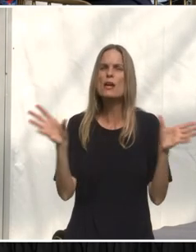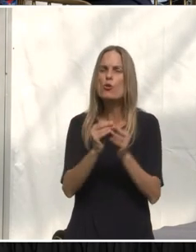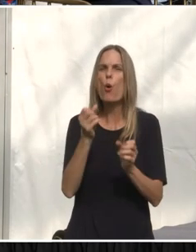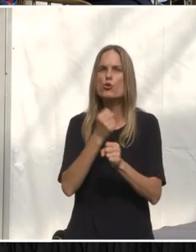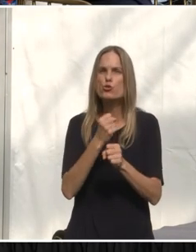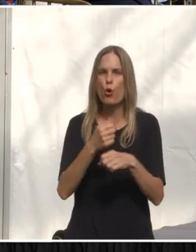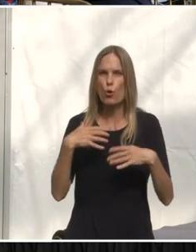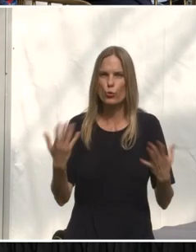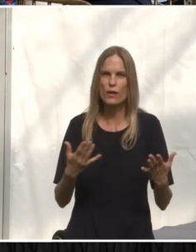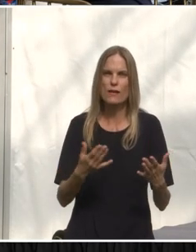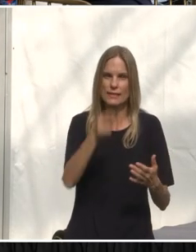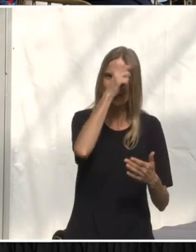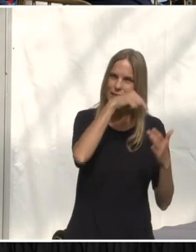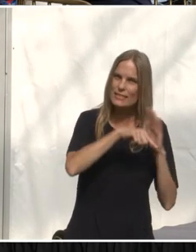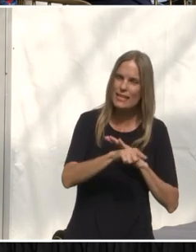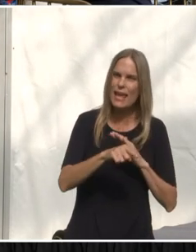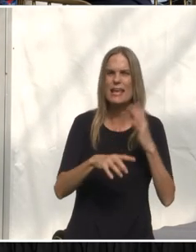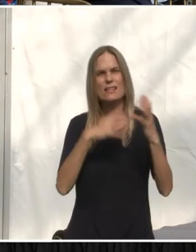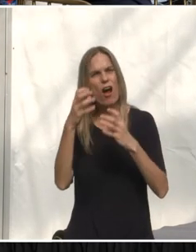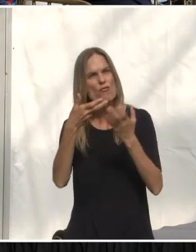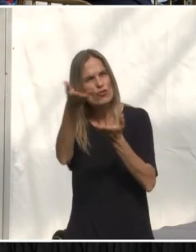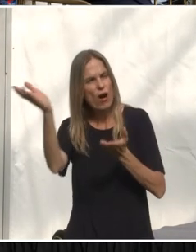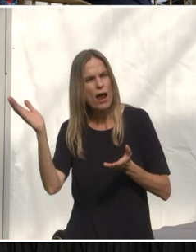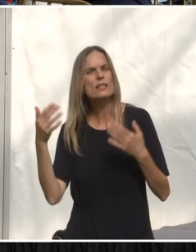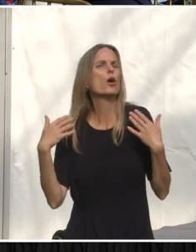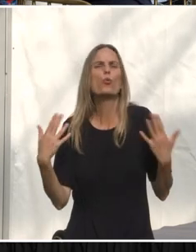country, internationally, as we do maybe today also, at least speaking?